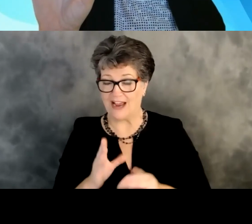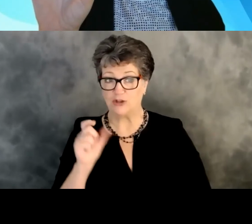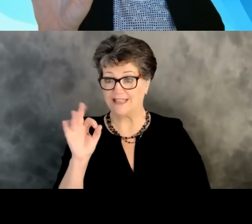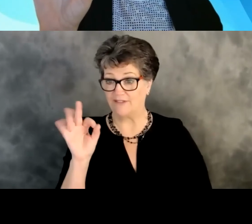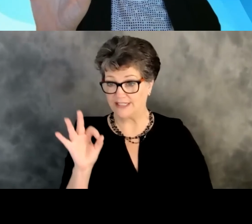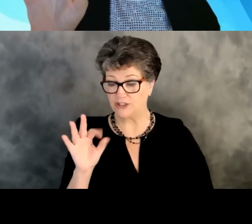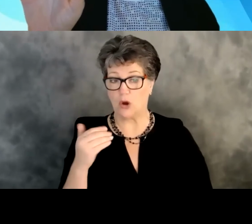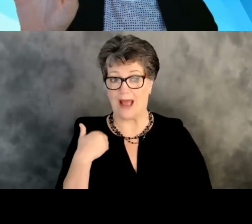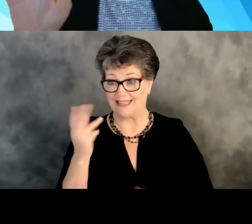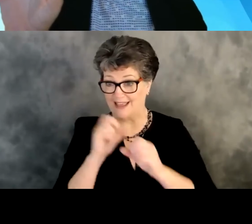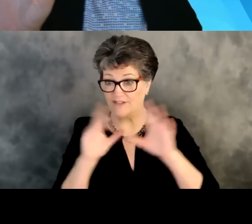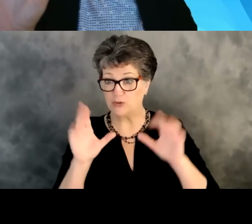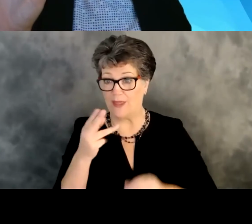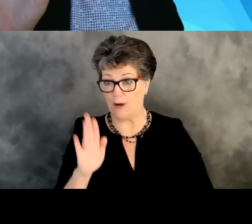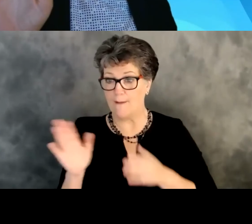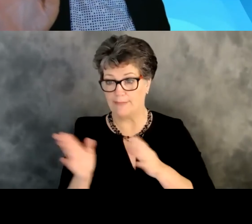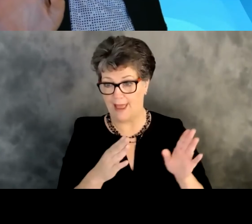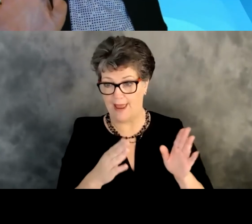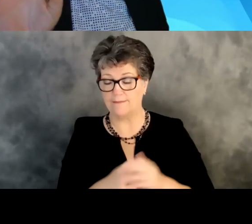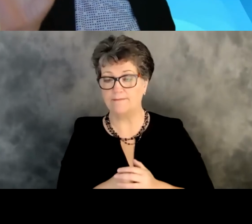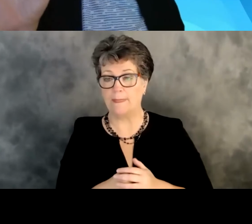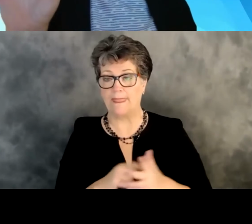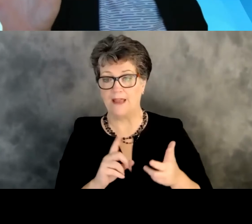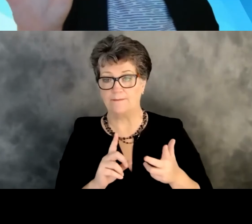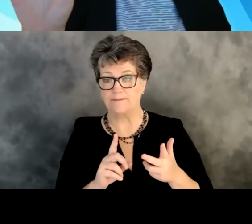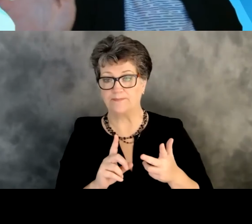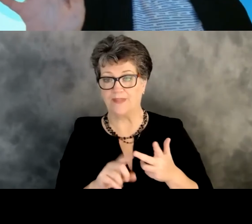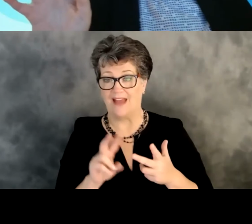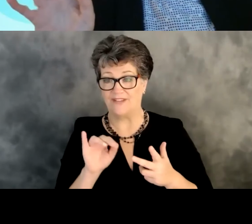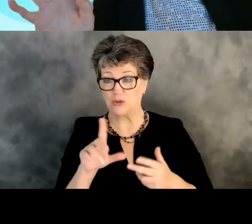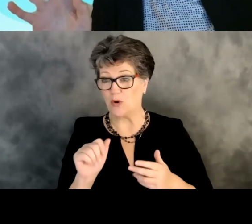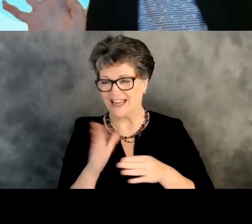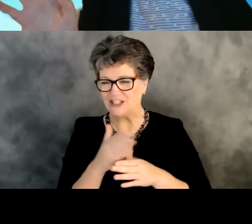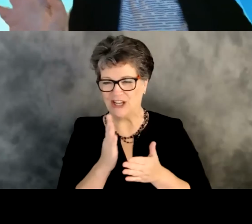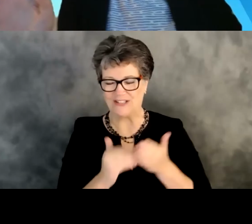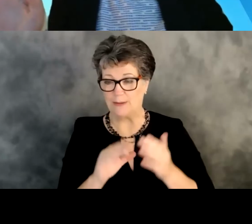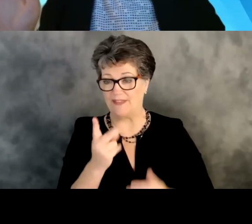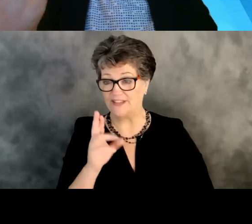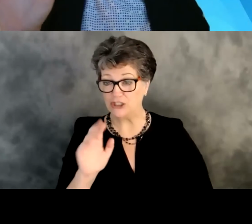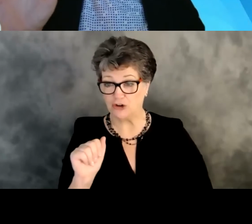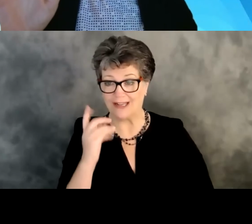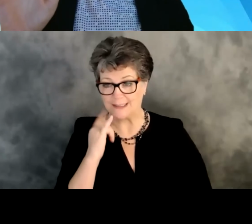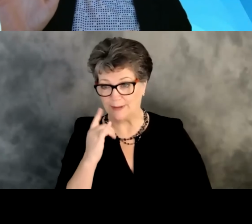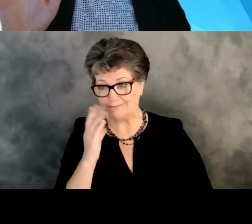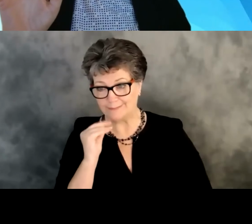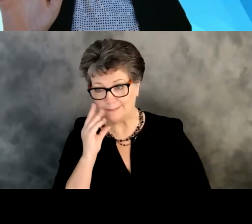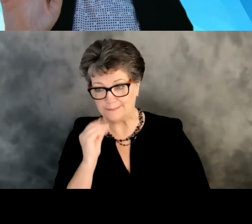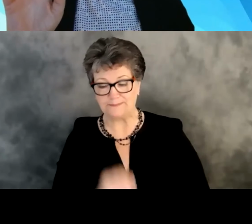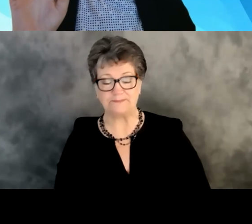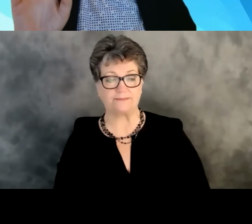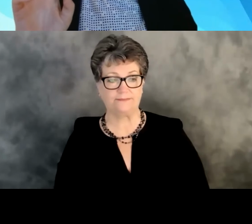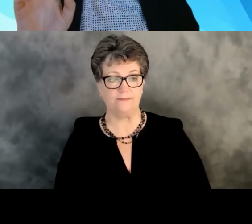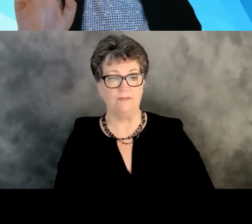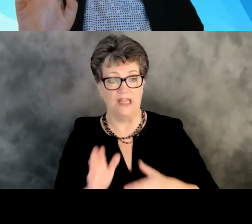Francisco has that vision with their hub plan. Victoria can share some of the Ventura experience.